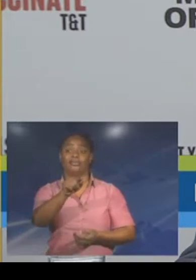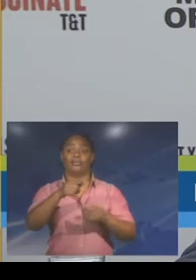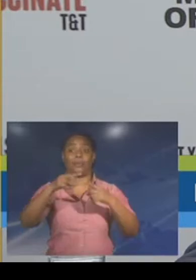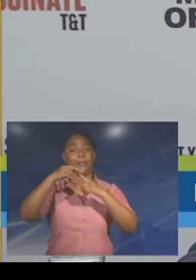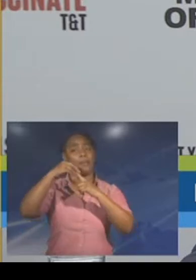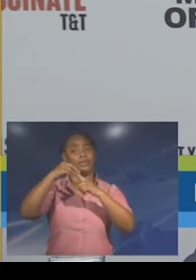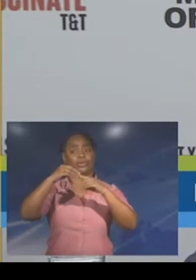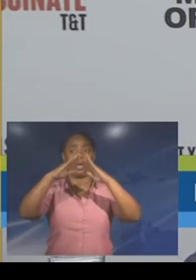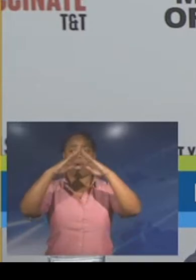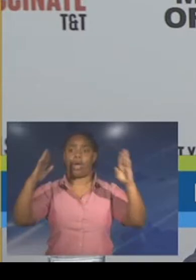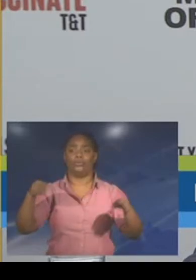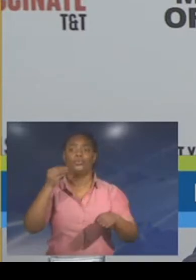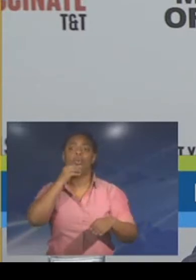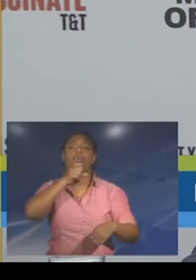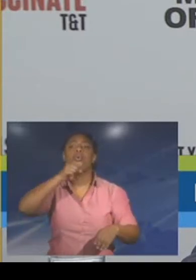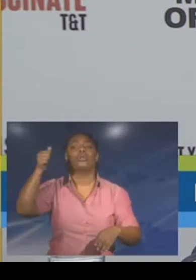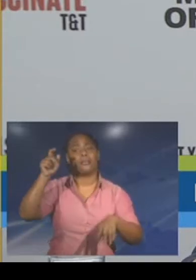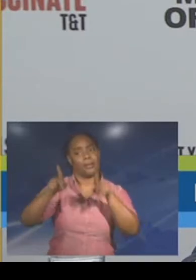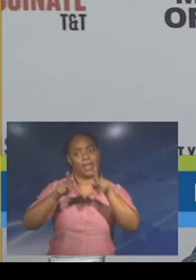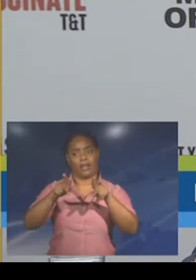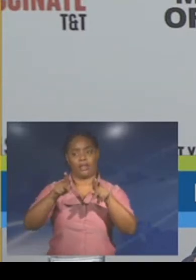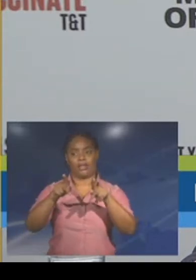close proximity to each other,